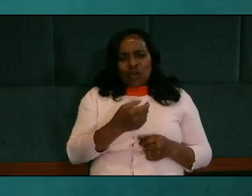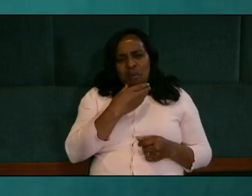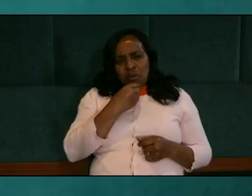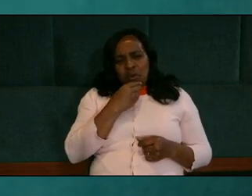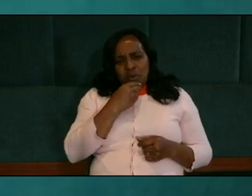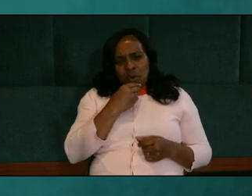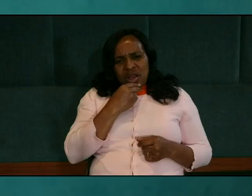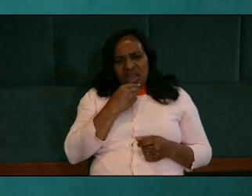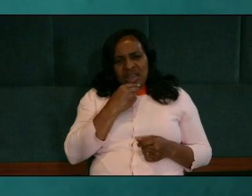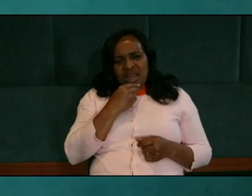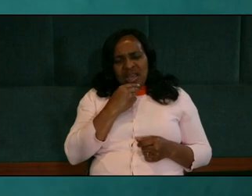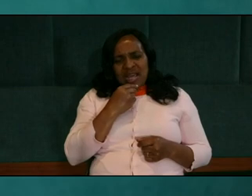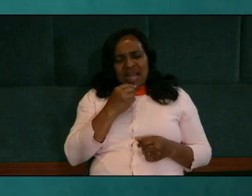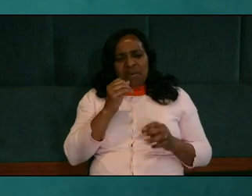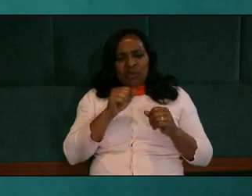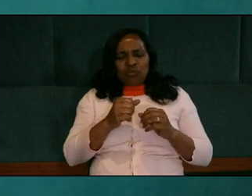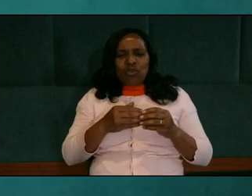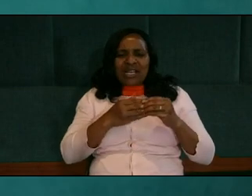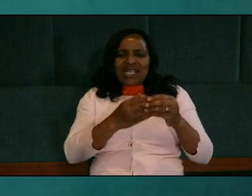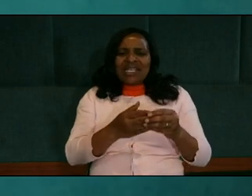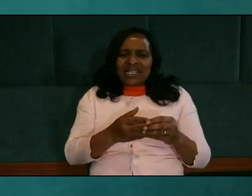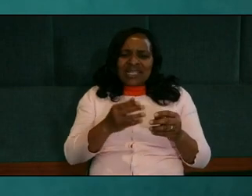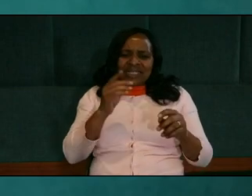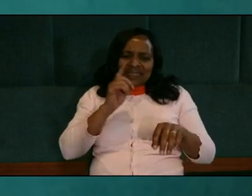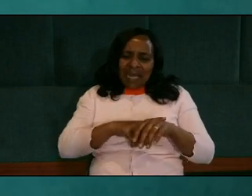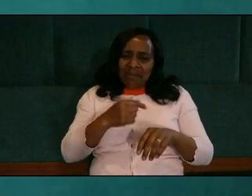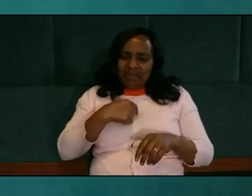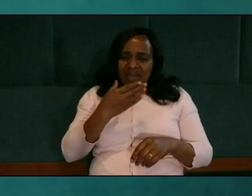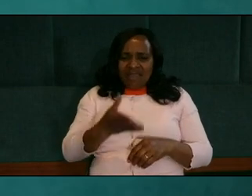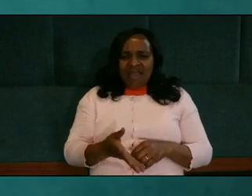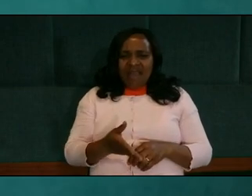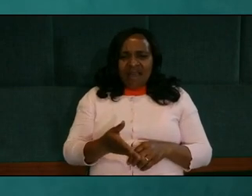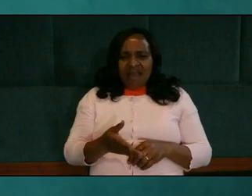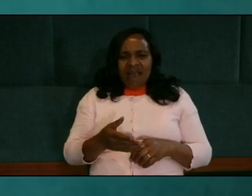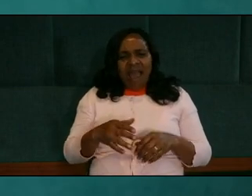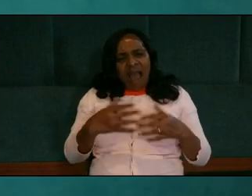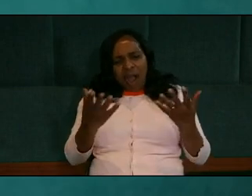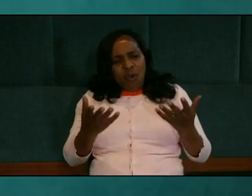the king while I'm here? You expect me to bow